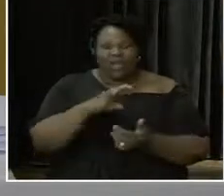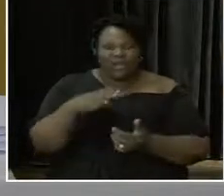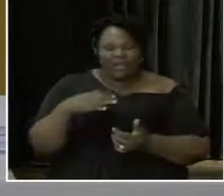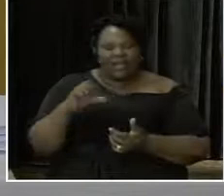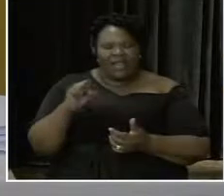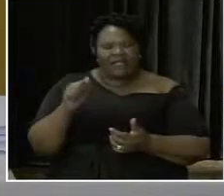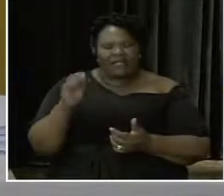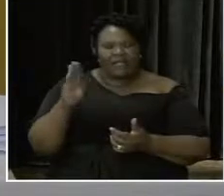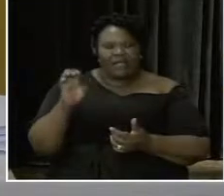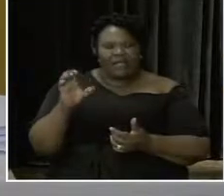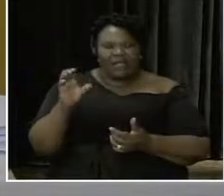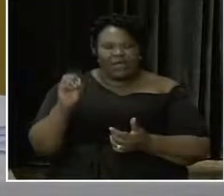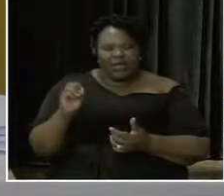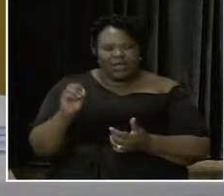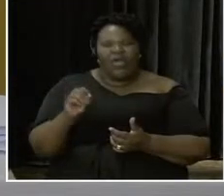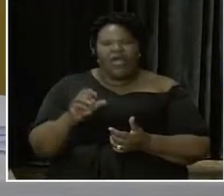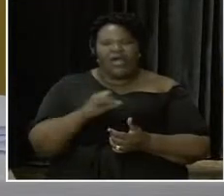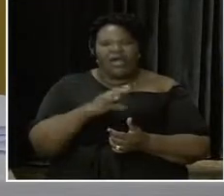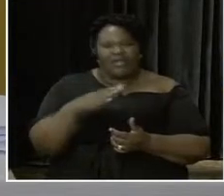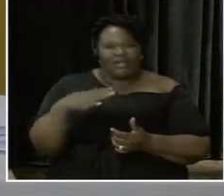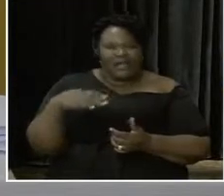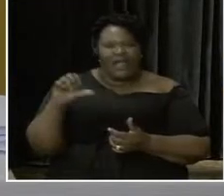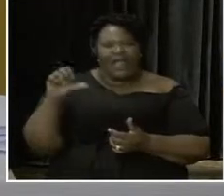Councillor Kaunda, S. Kaunda.